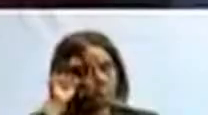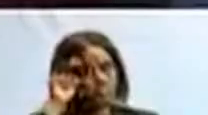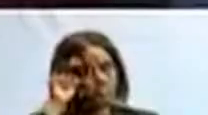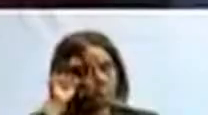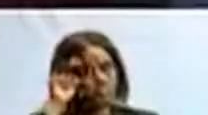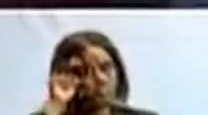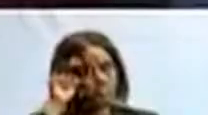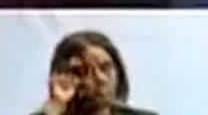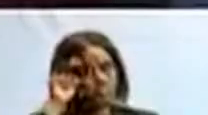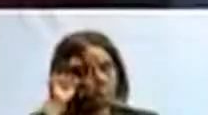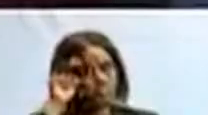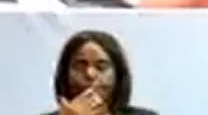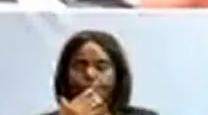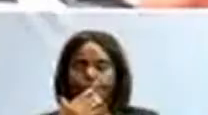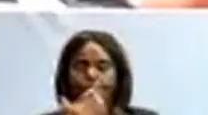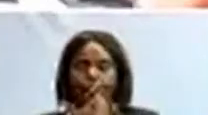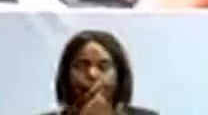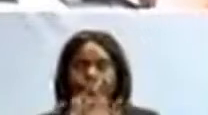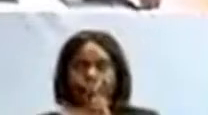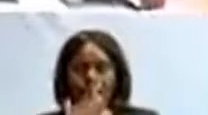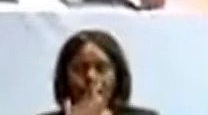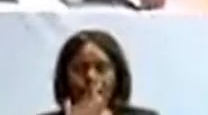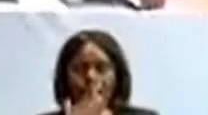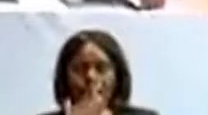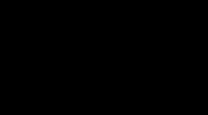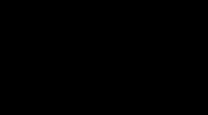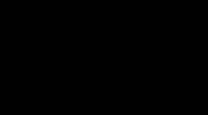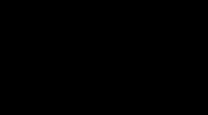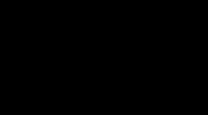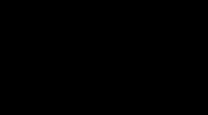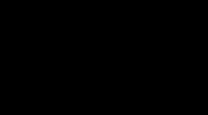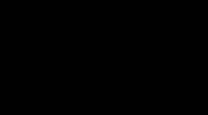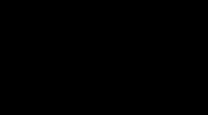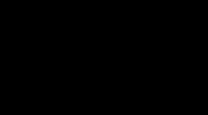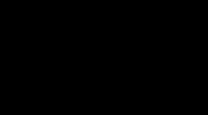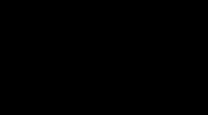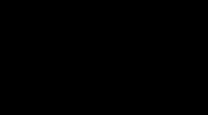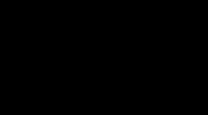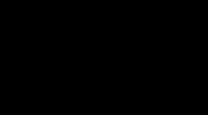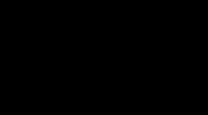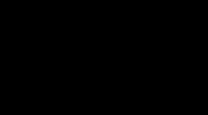Good morning, Chair, and good morning, honorable members of